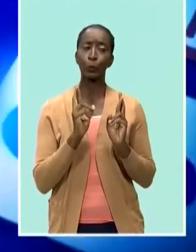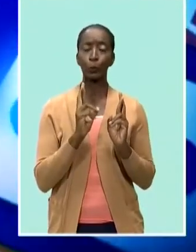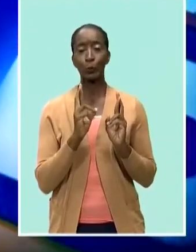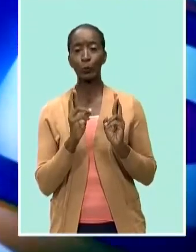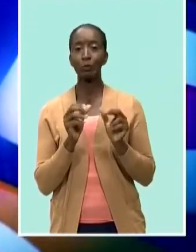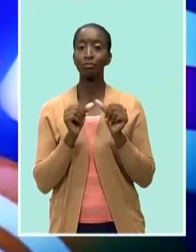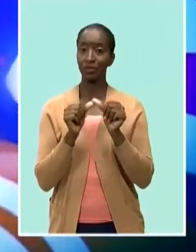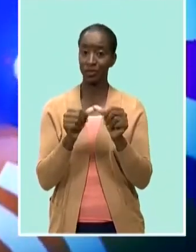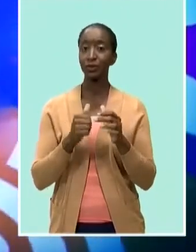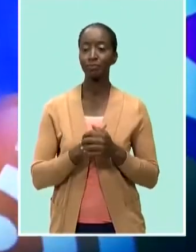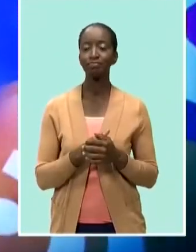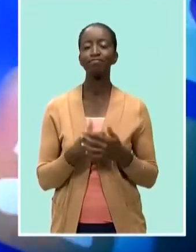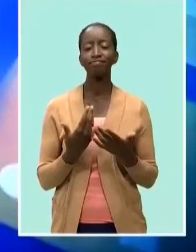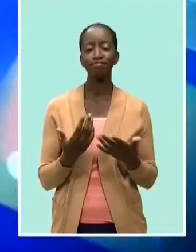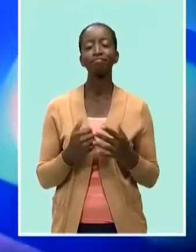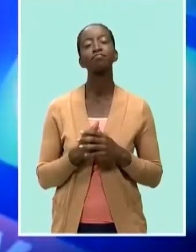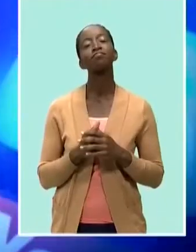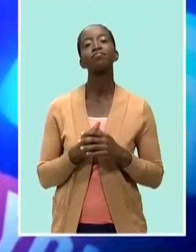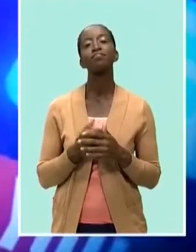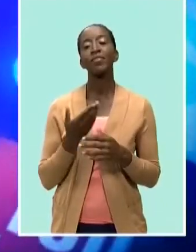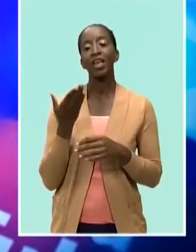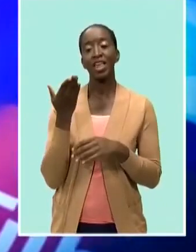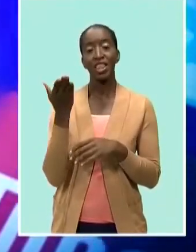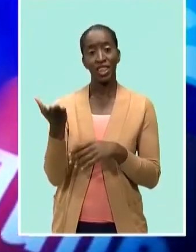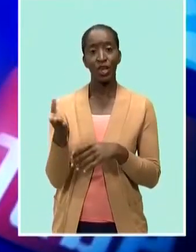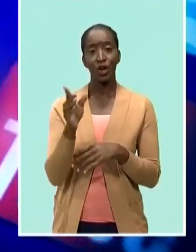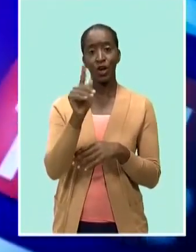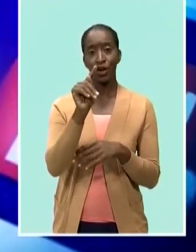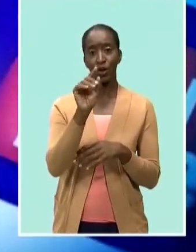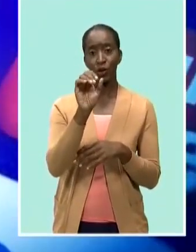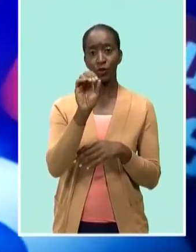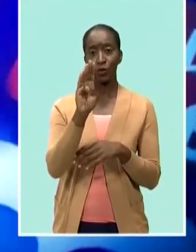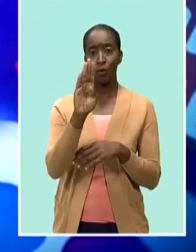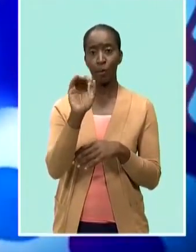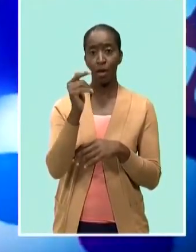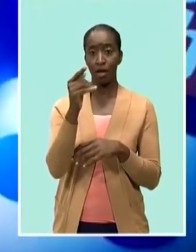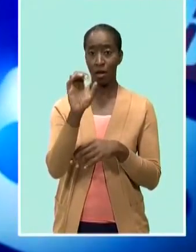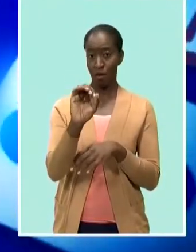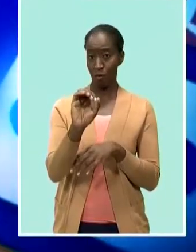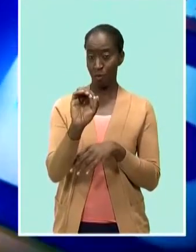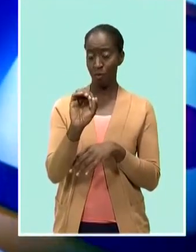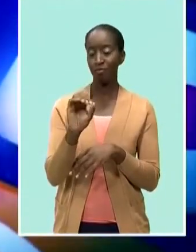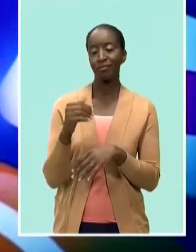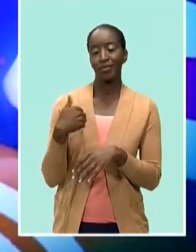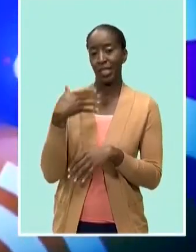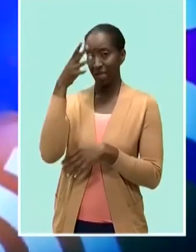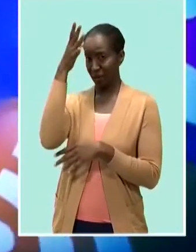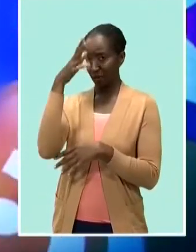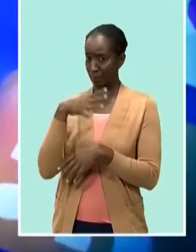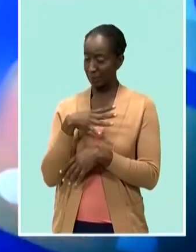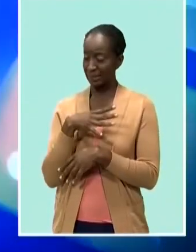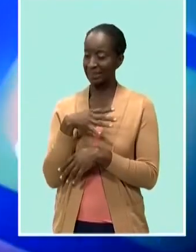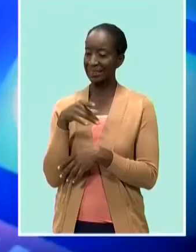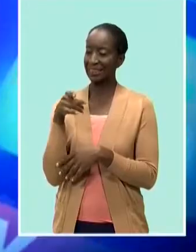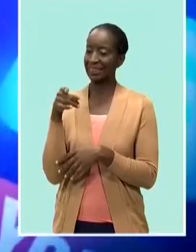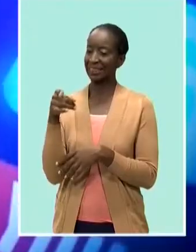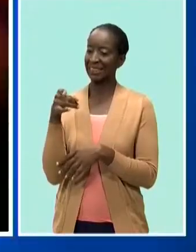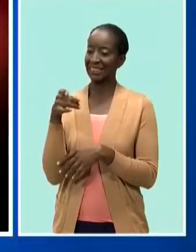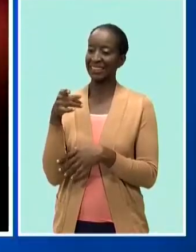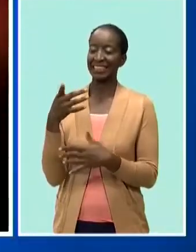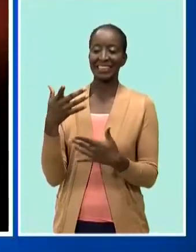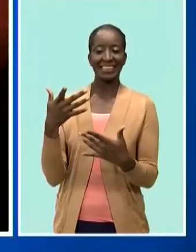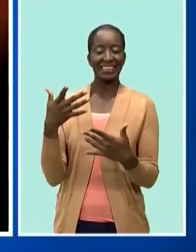to Tobago now. A young man identified as Omari Brooks found himself on the wrong side of the law recently. As you can